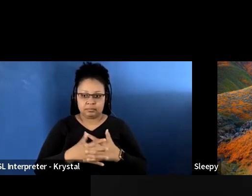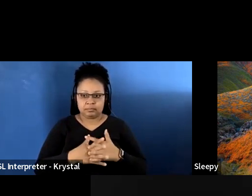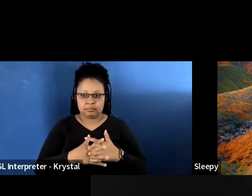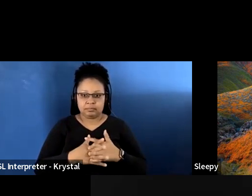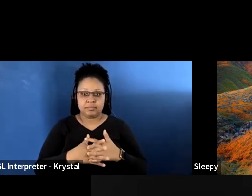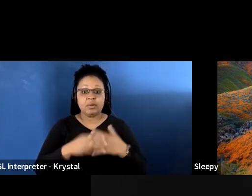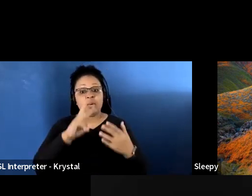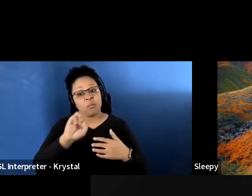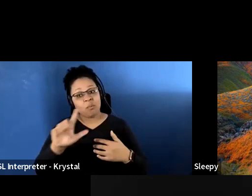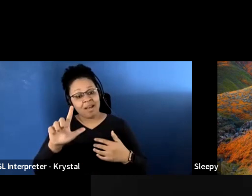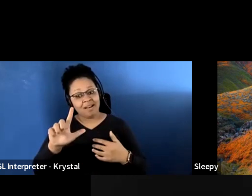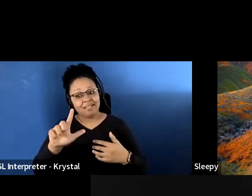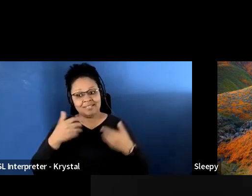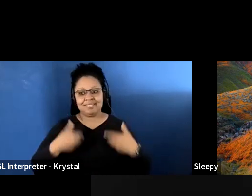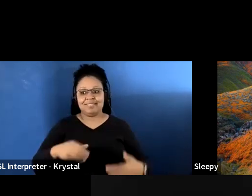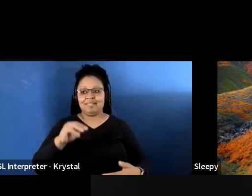Well,